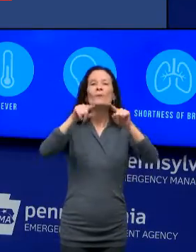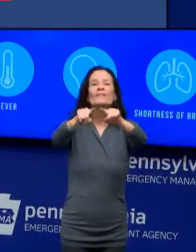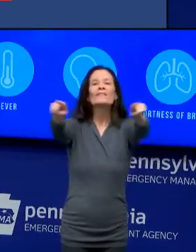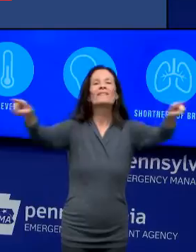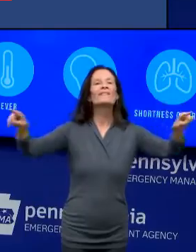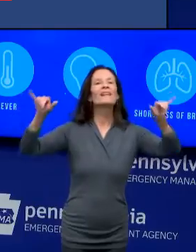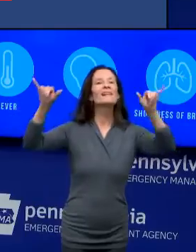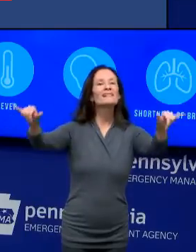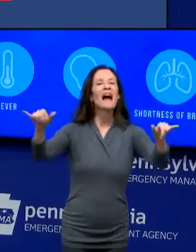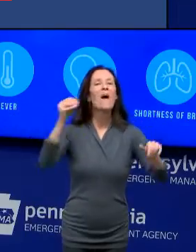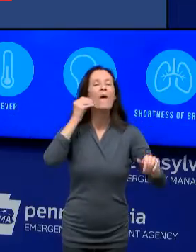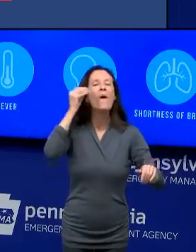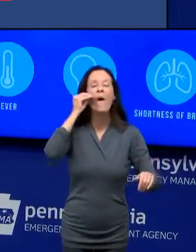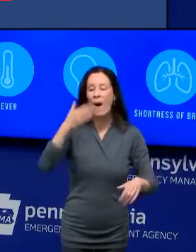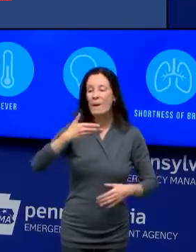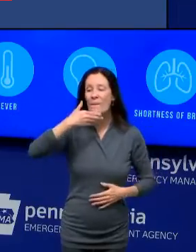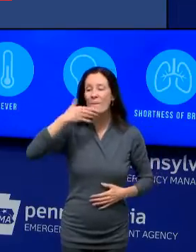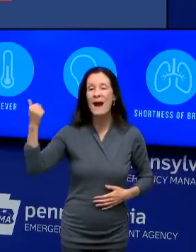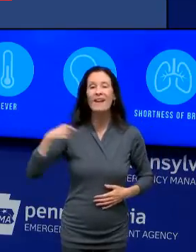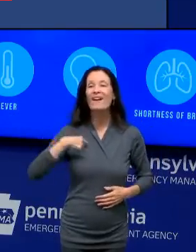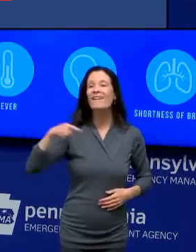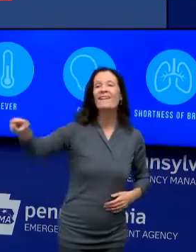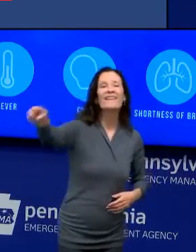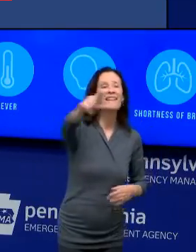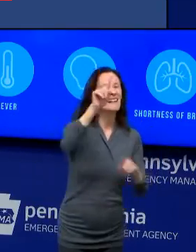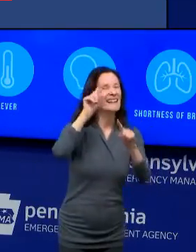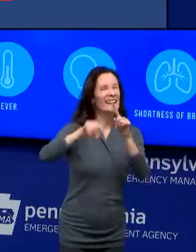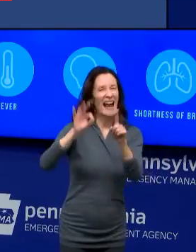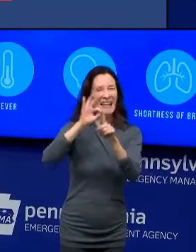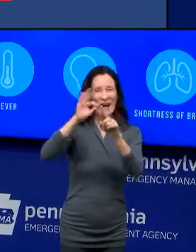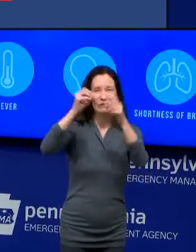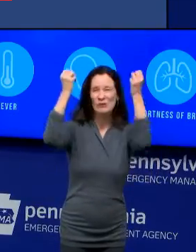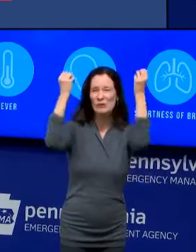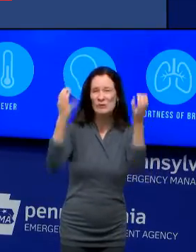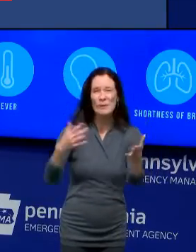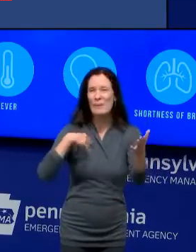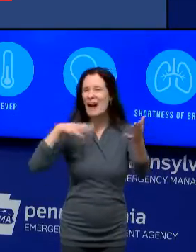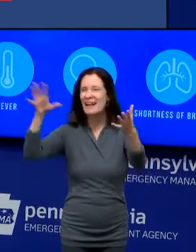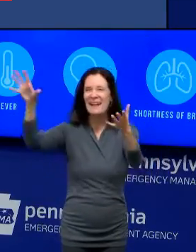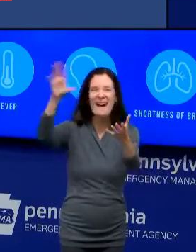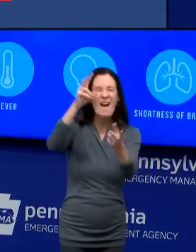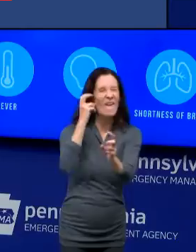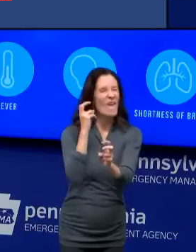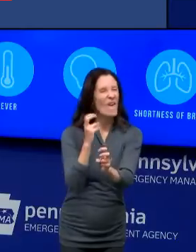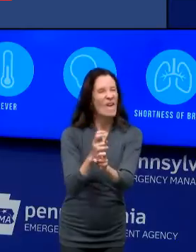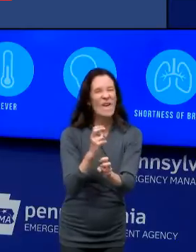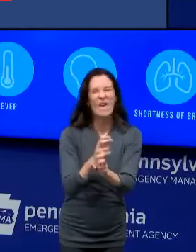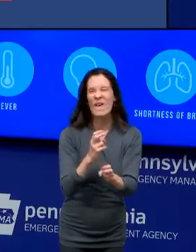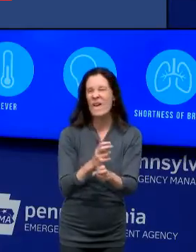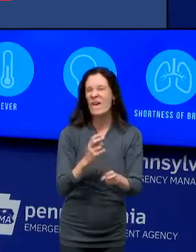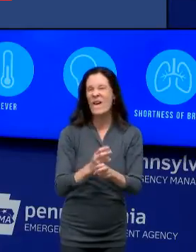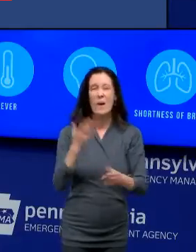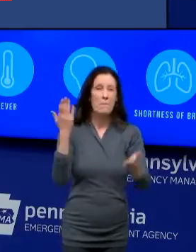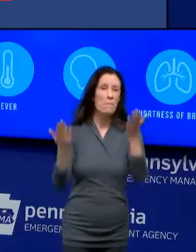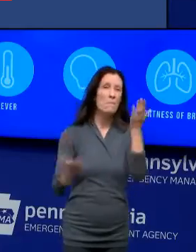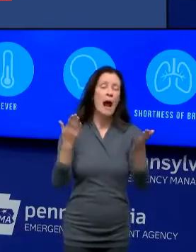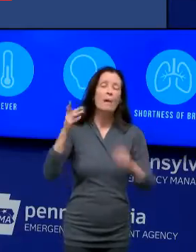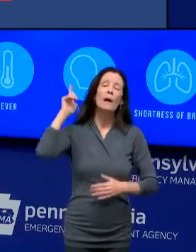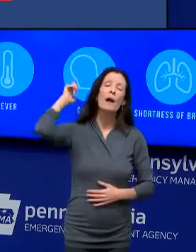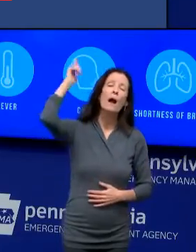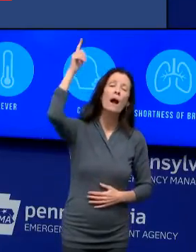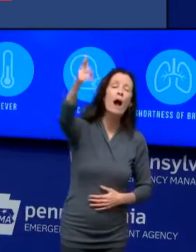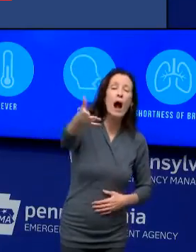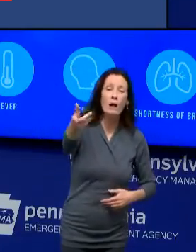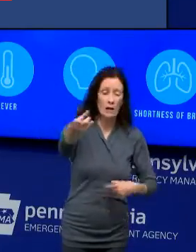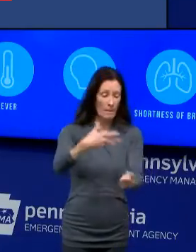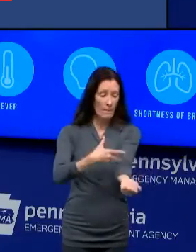30,000 patients. In the future, when these antibody tests are available, the serology tests are readily available, then